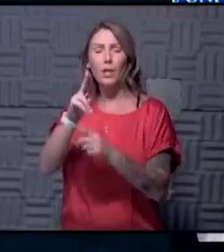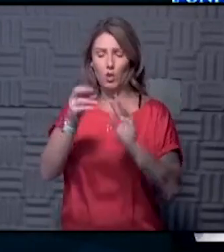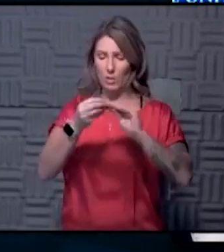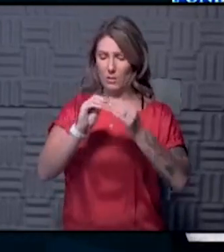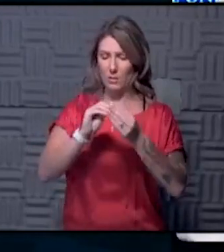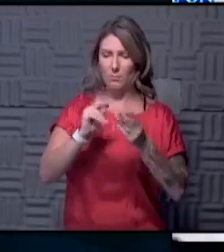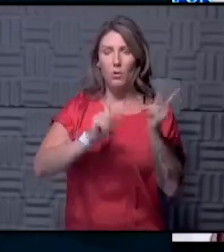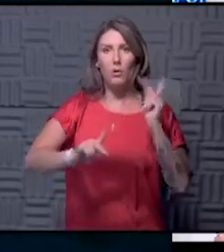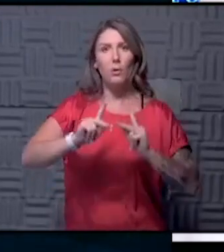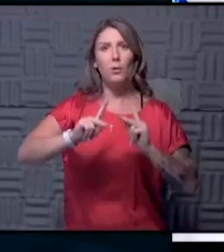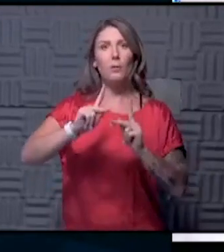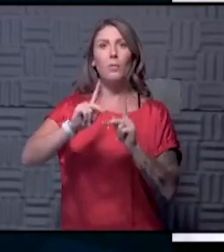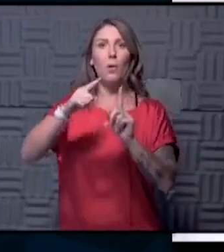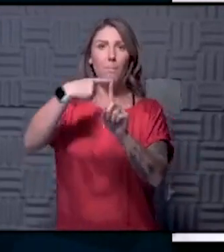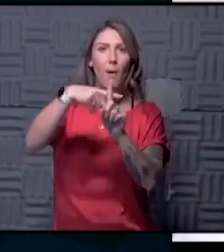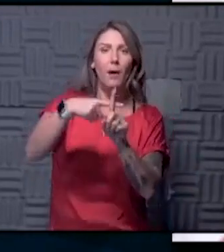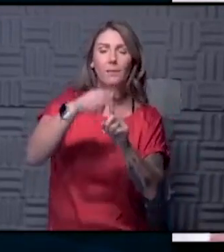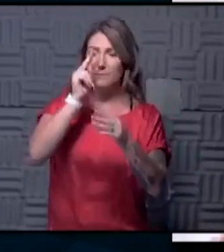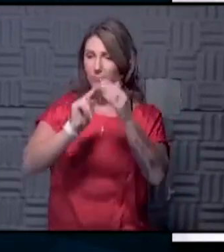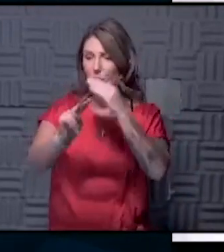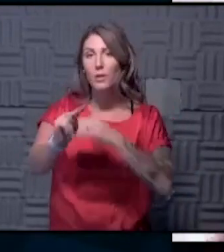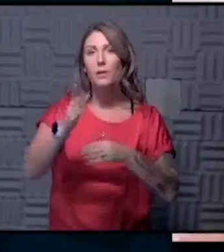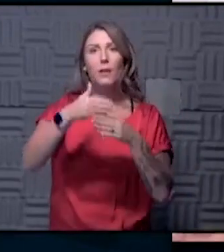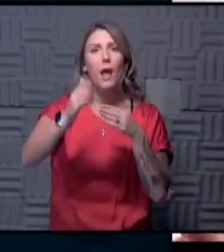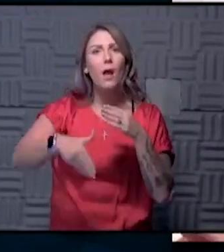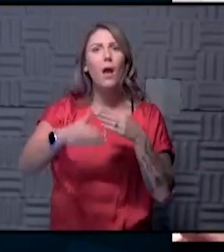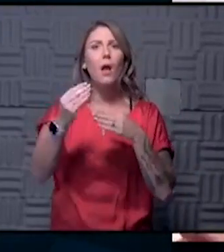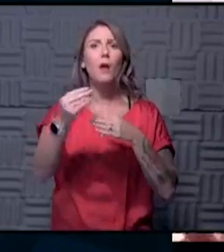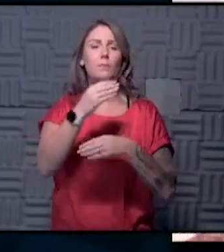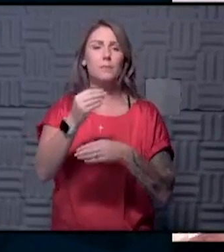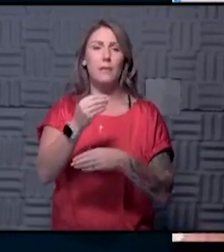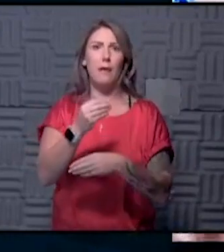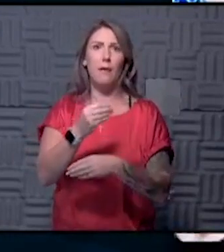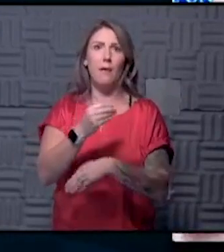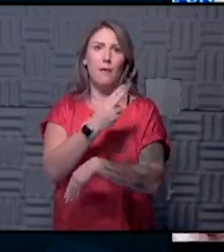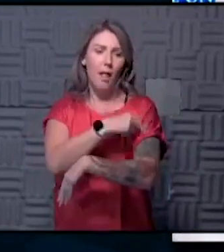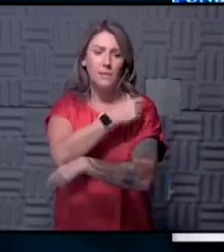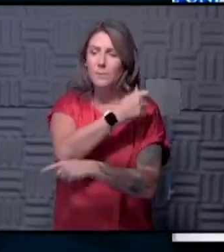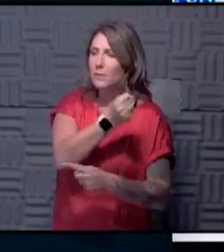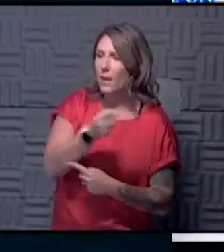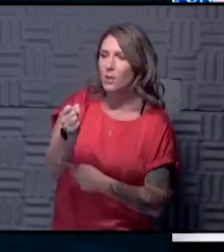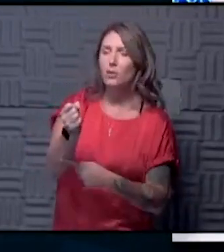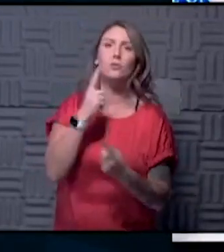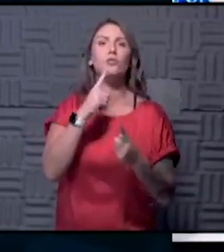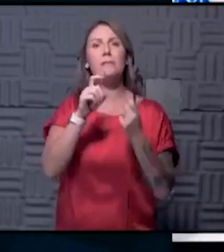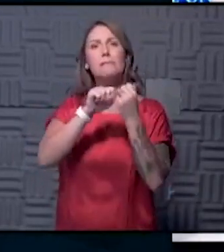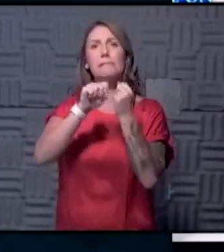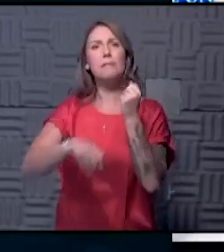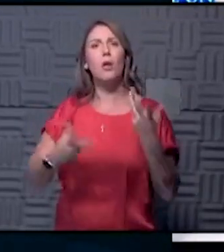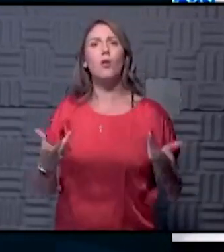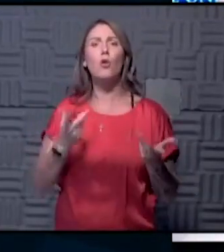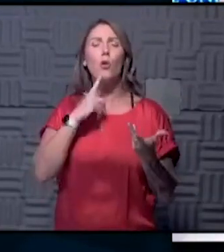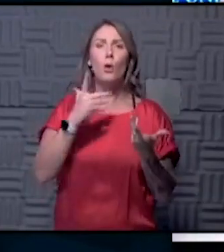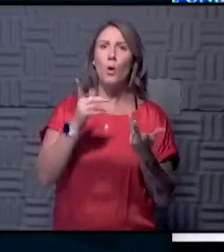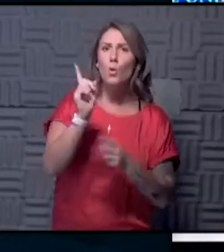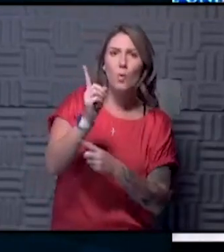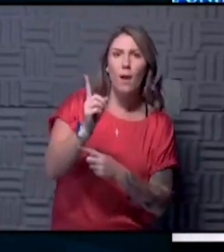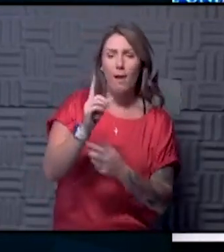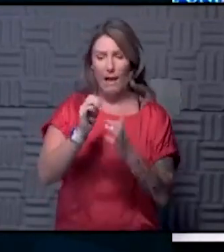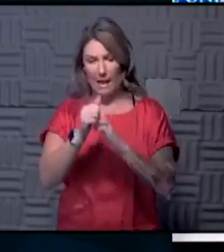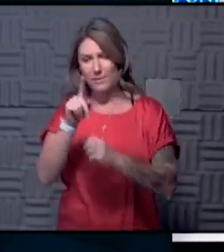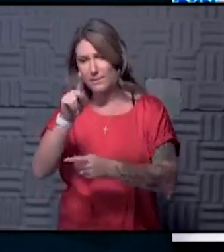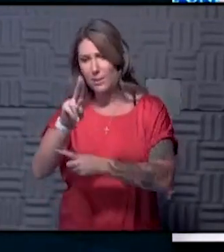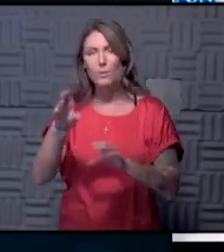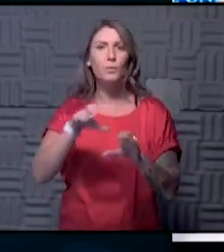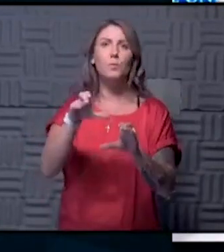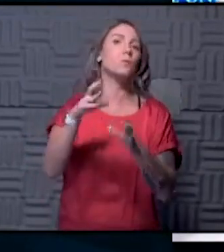are positive, predicted outcomes as far as hospitalizations, et cetera. Walk us through that a little bit. Where are we? How's KU doing? What's the model